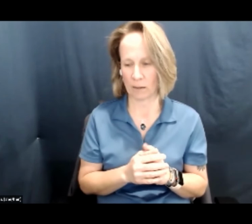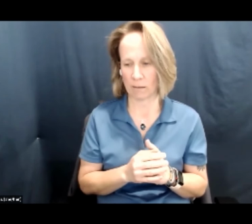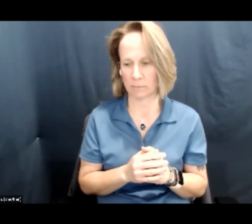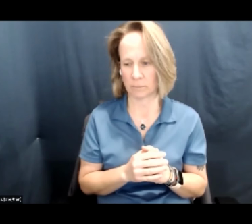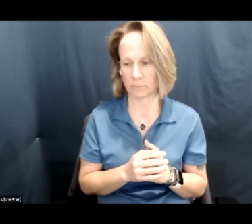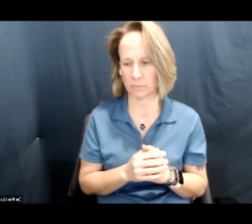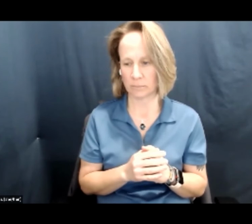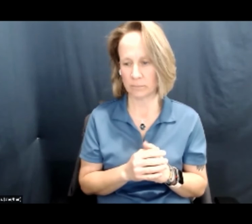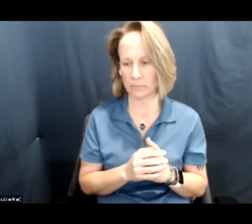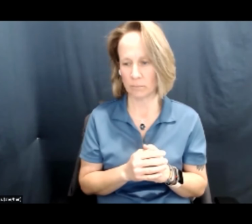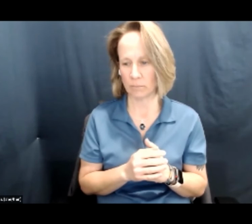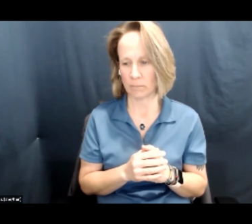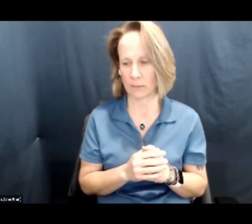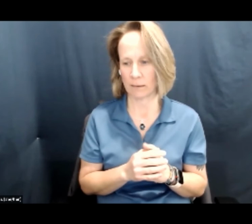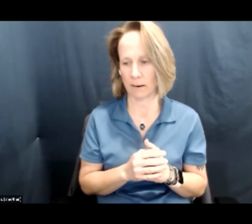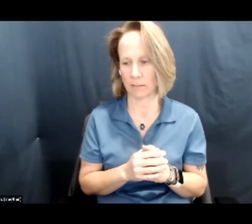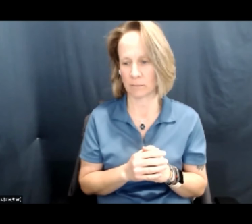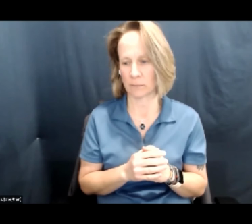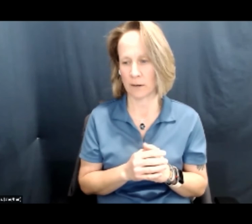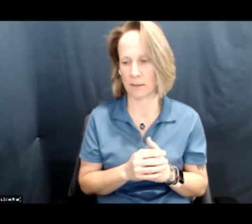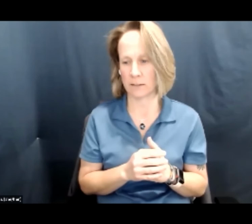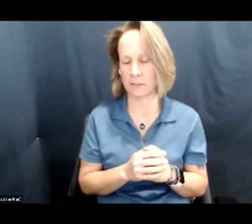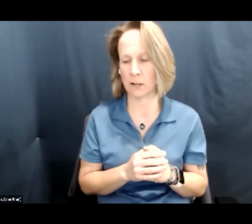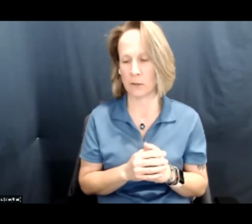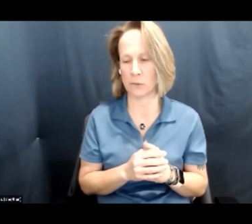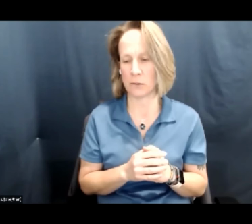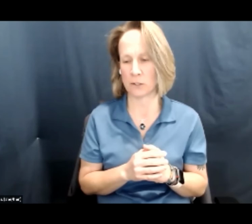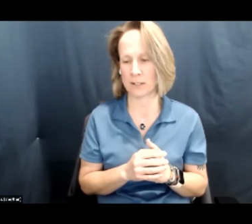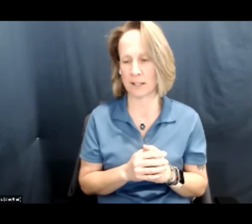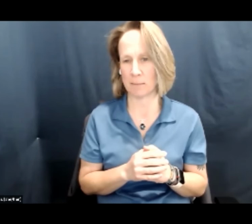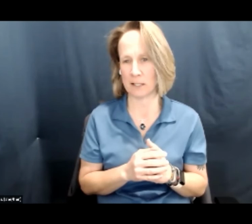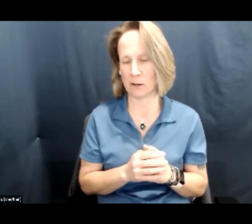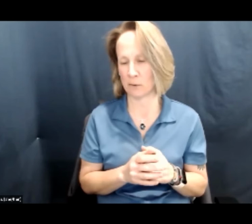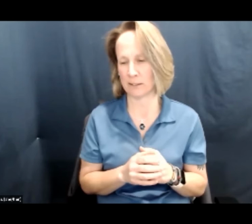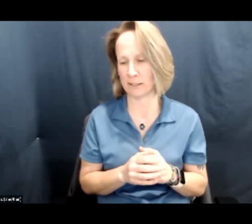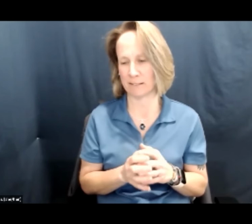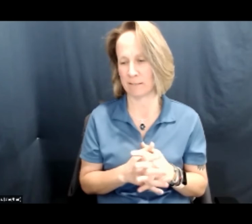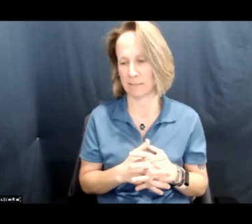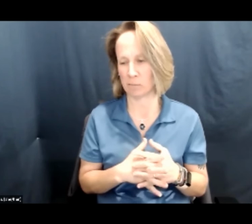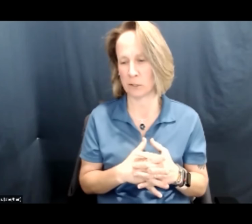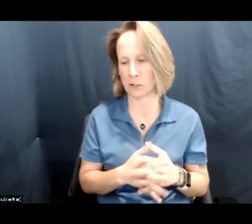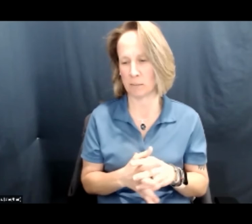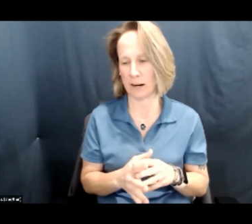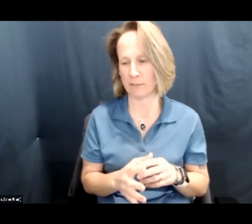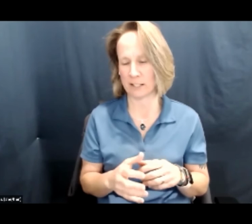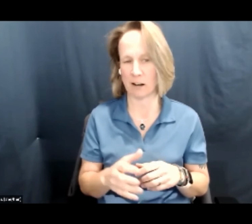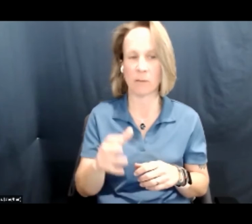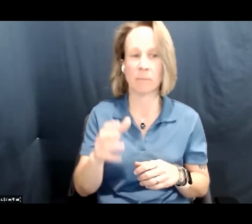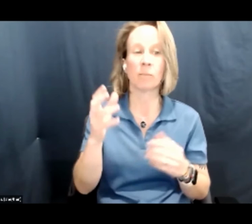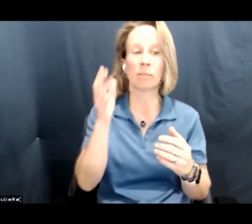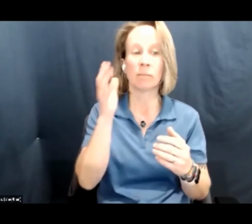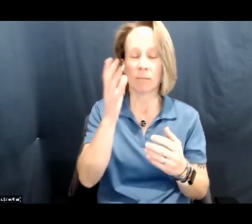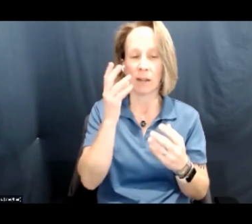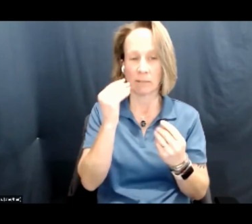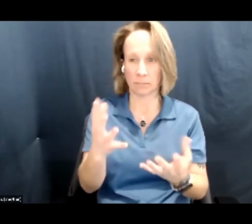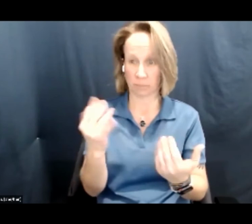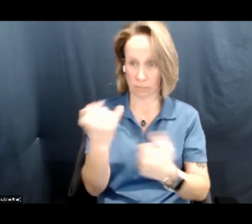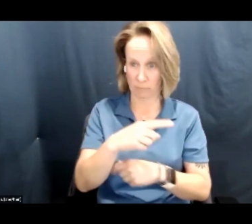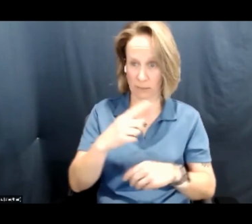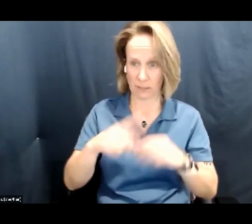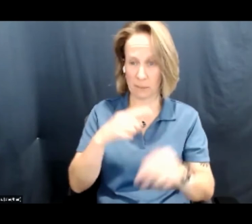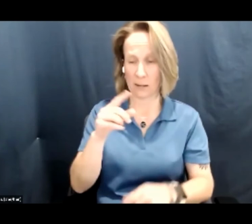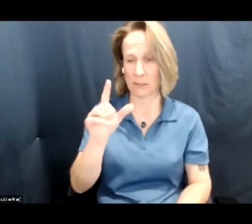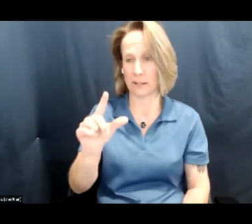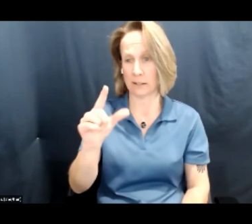Okay, so now we're going to go ahead and get started with today's training about LGBT terminology